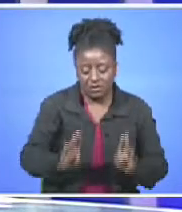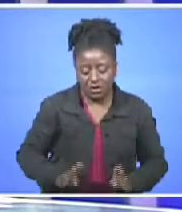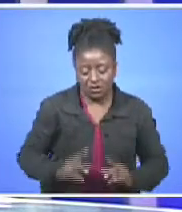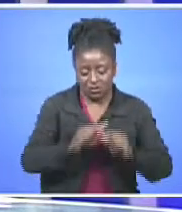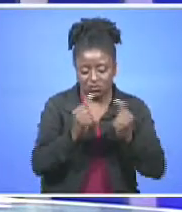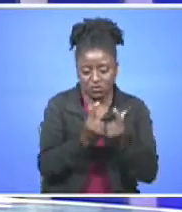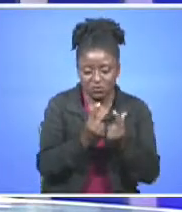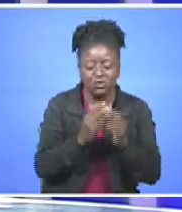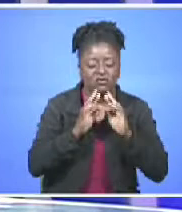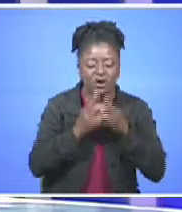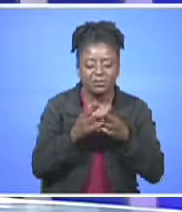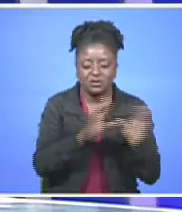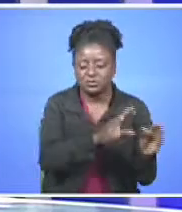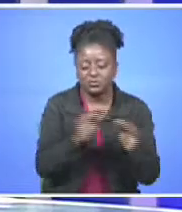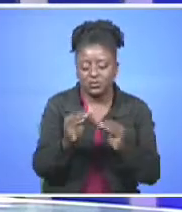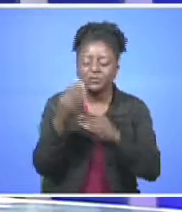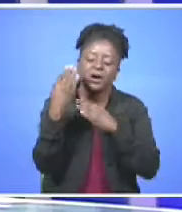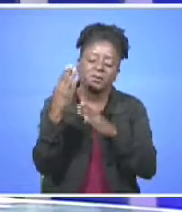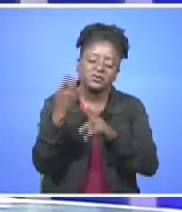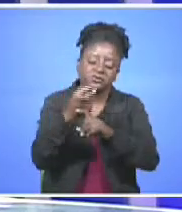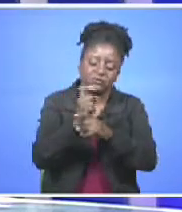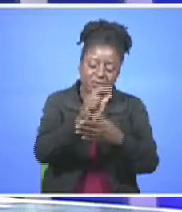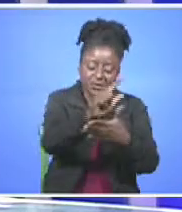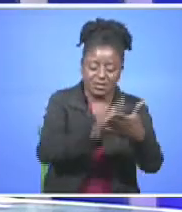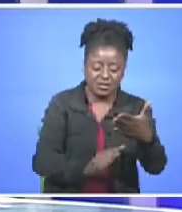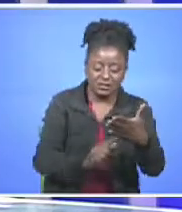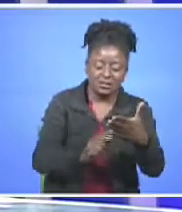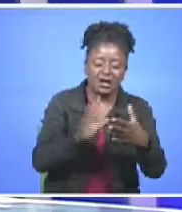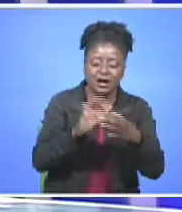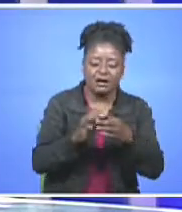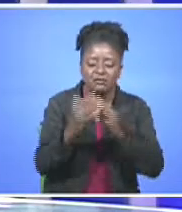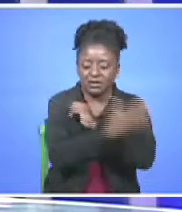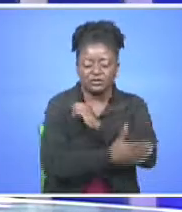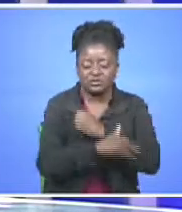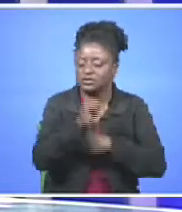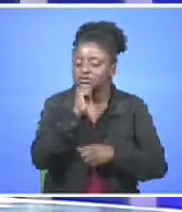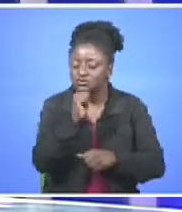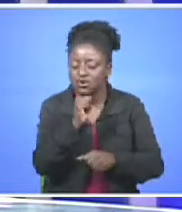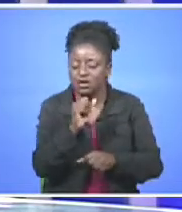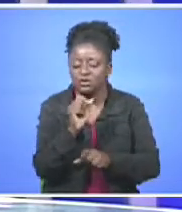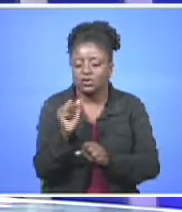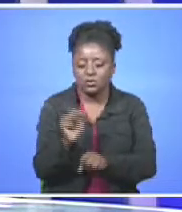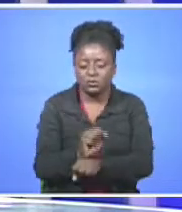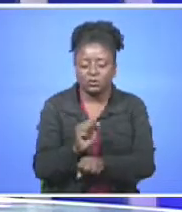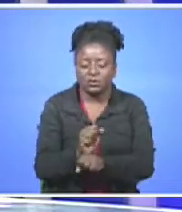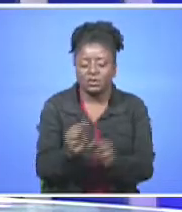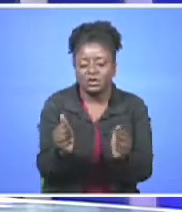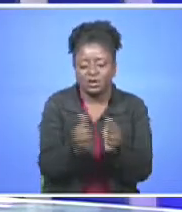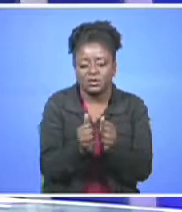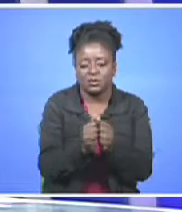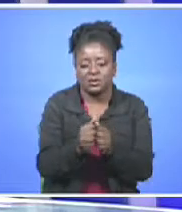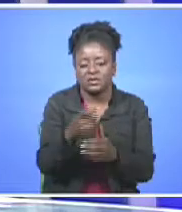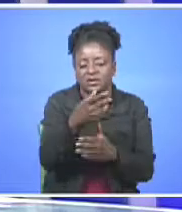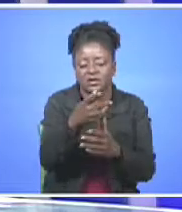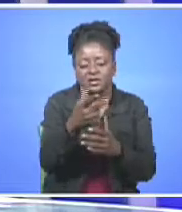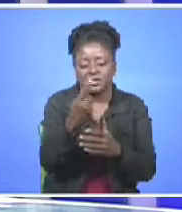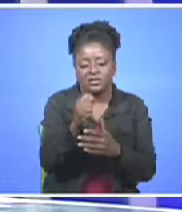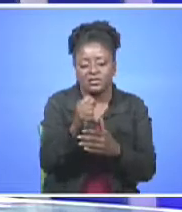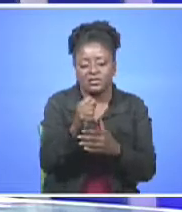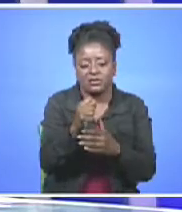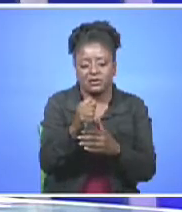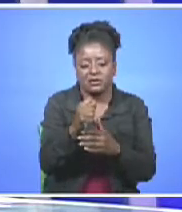remove the Bahamas from the list of non-cooperative jurisdictions for tax purposes. The Ministry of Finance made the announcement on